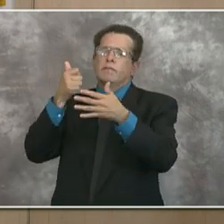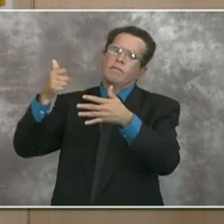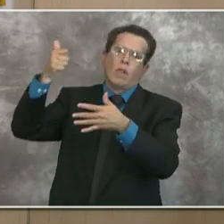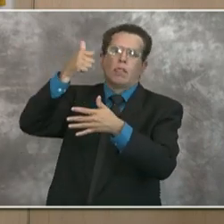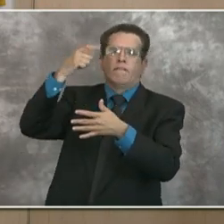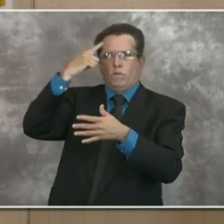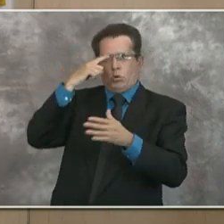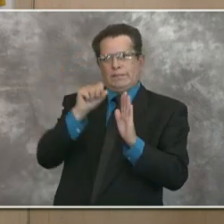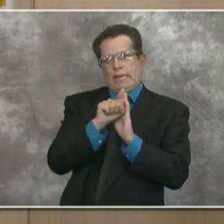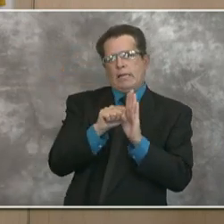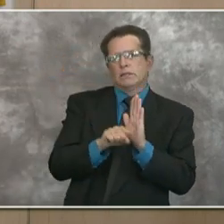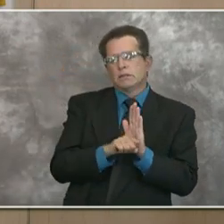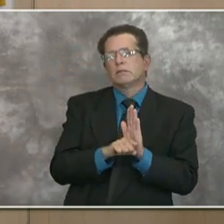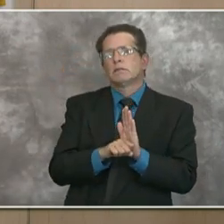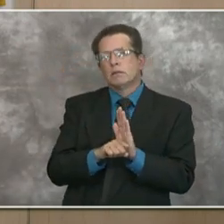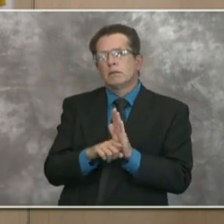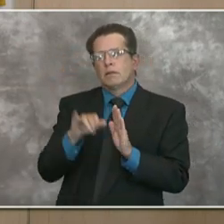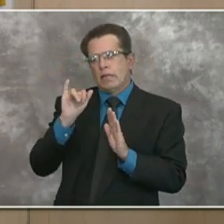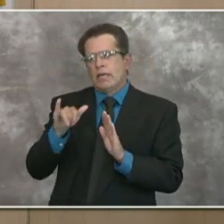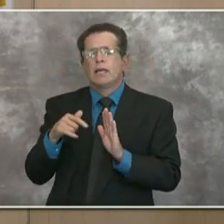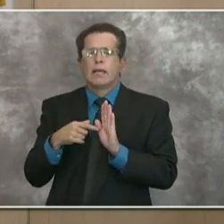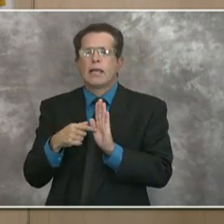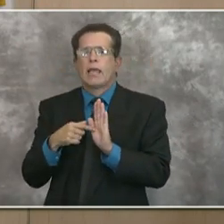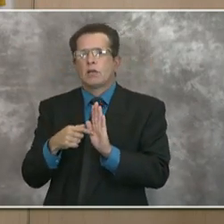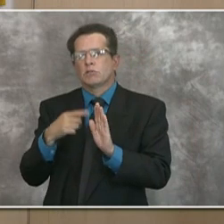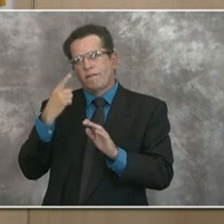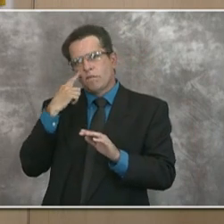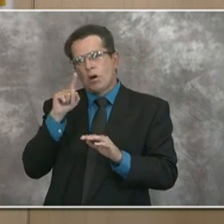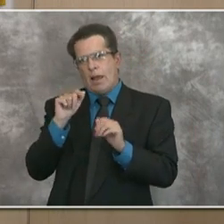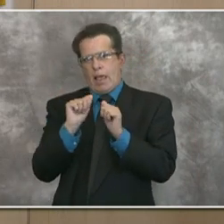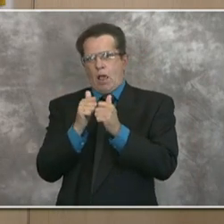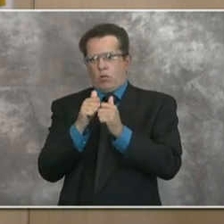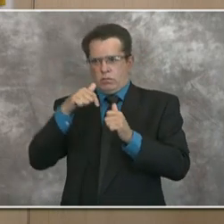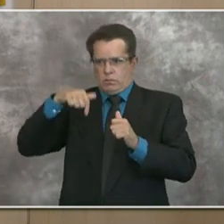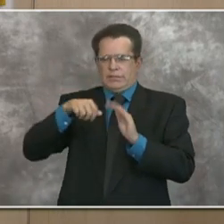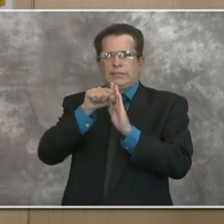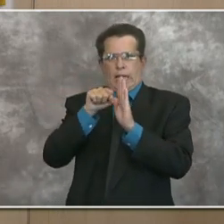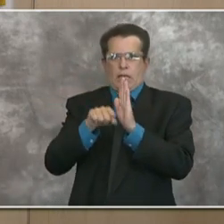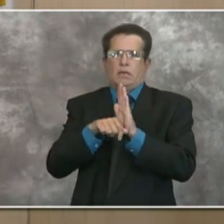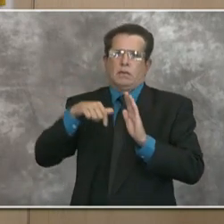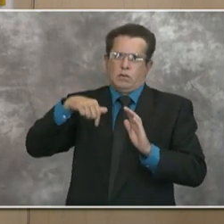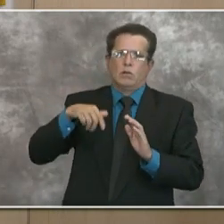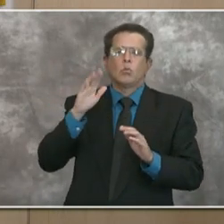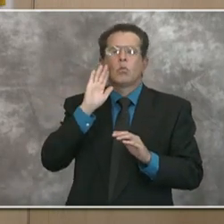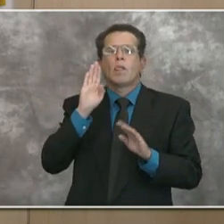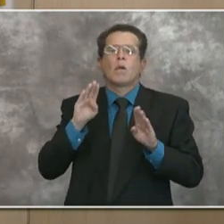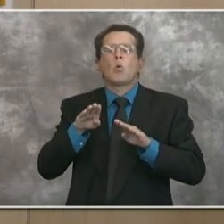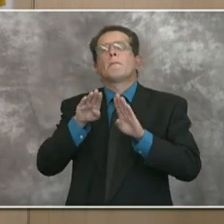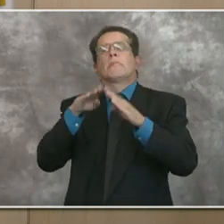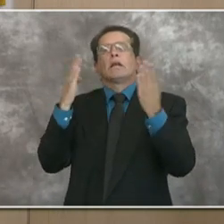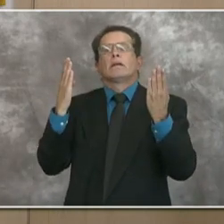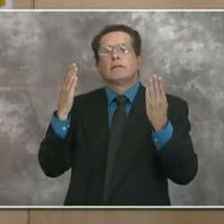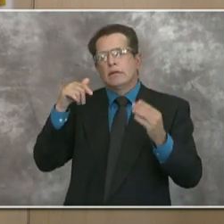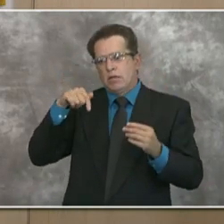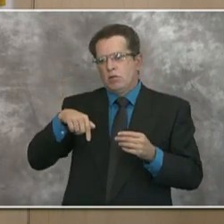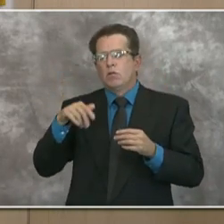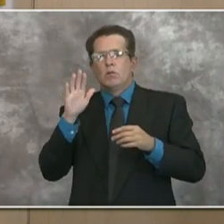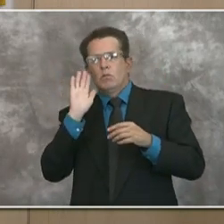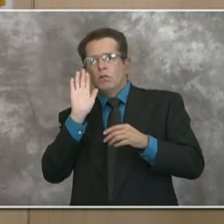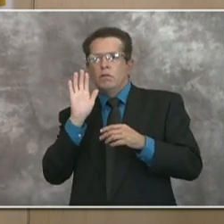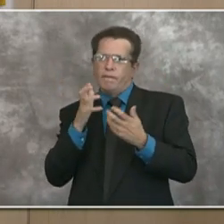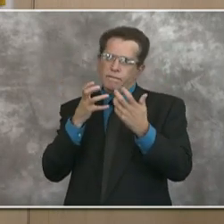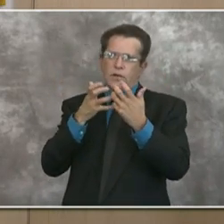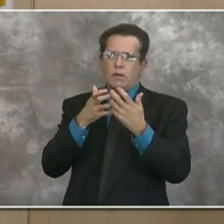state's indicators for how the state is going to open up again and modify